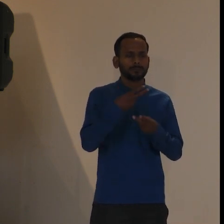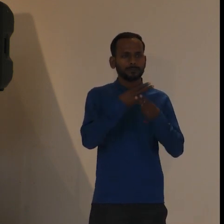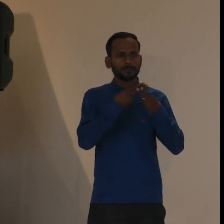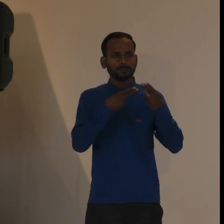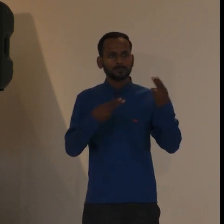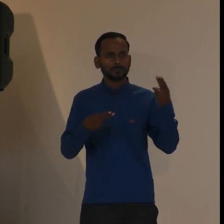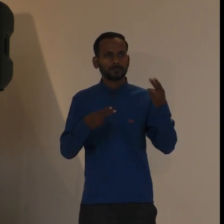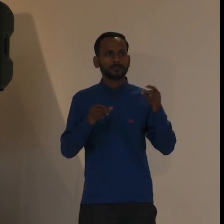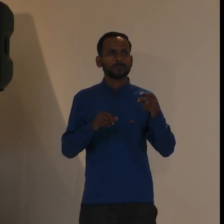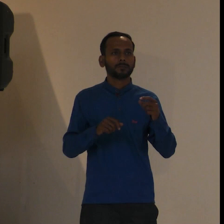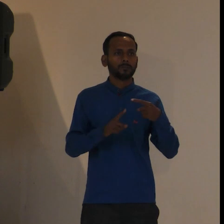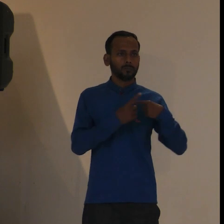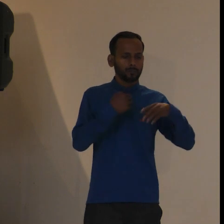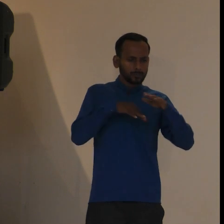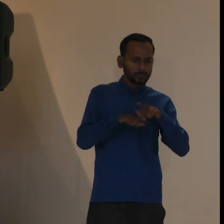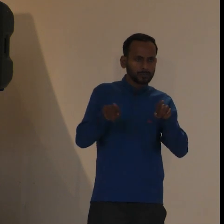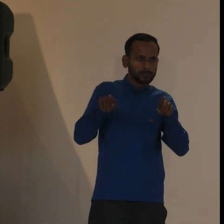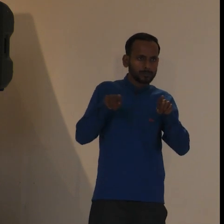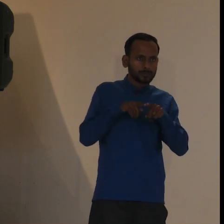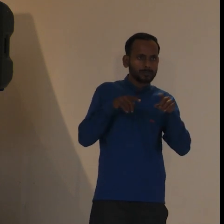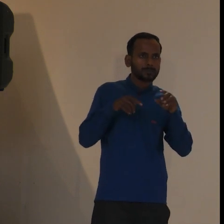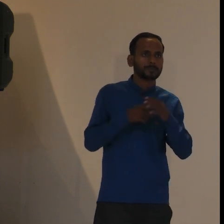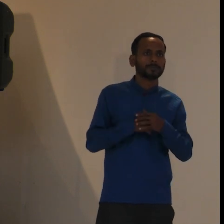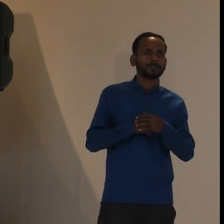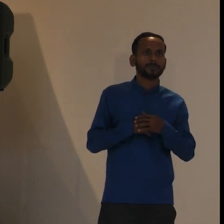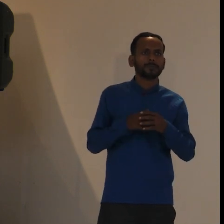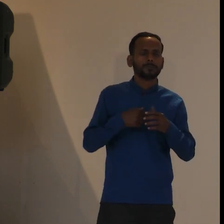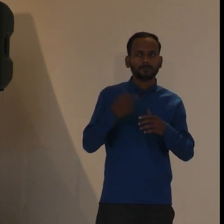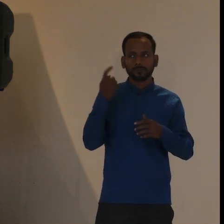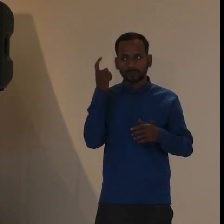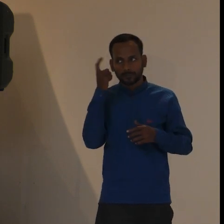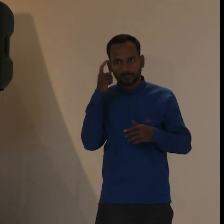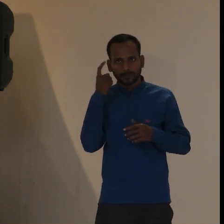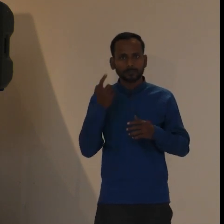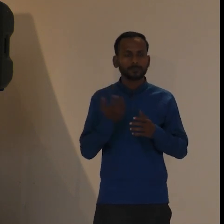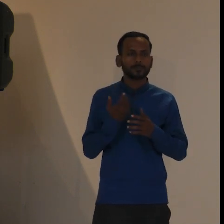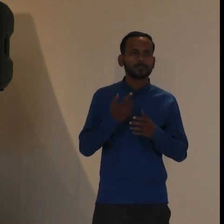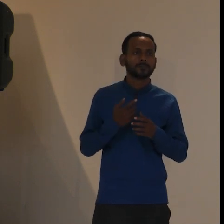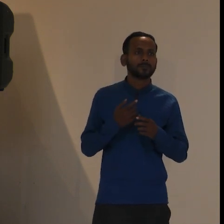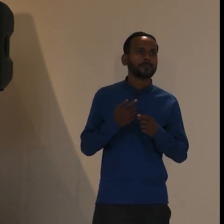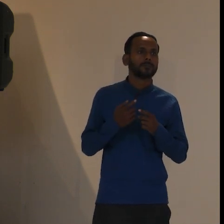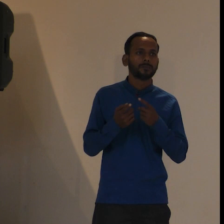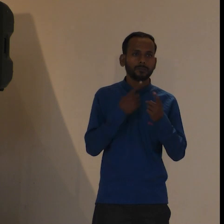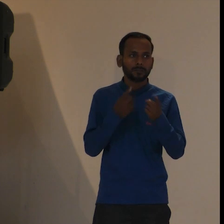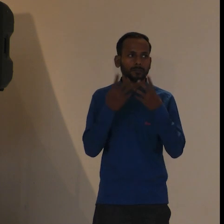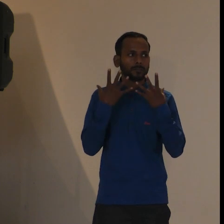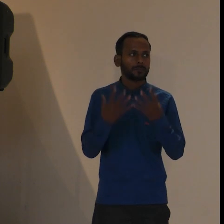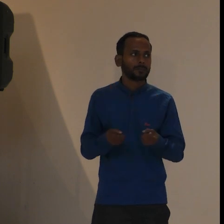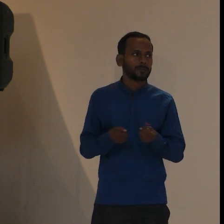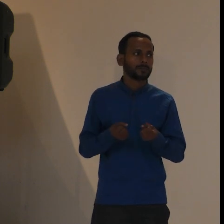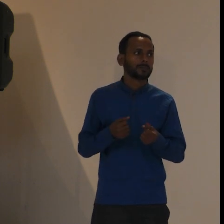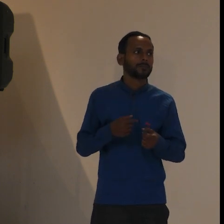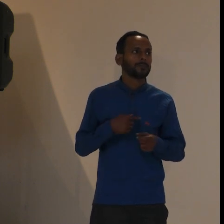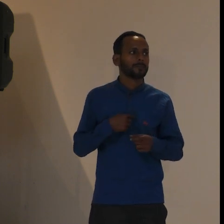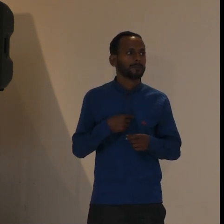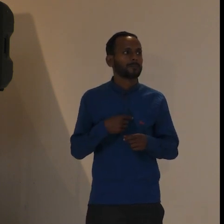of a naga, a snake. And there is absolutely no way a staunch Orthodox Christian